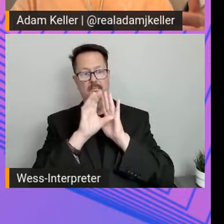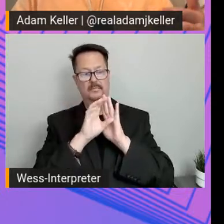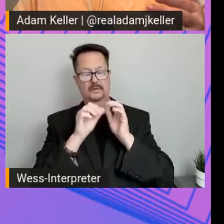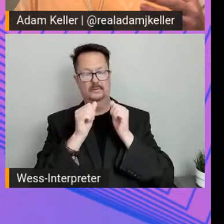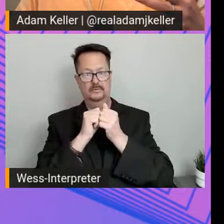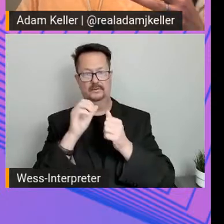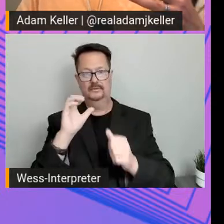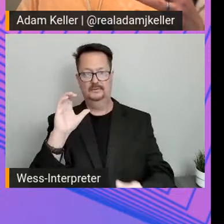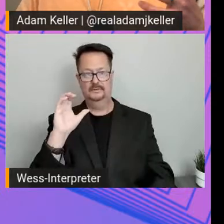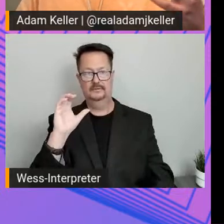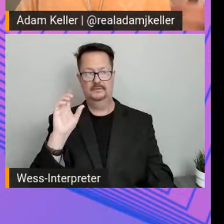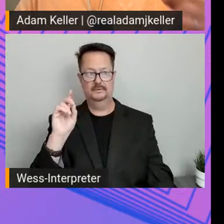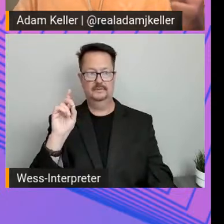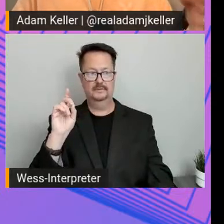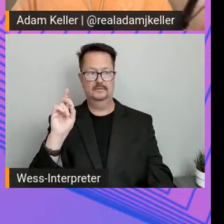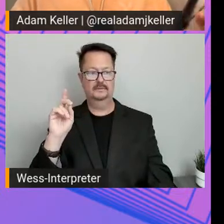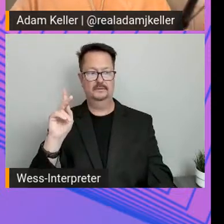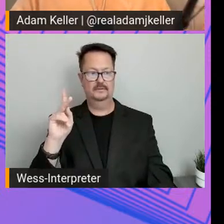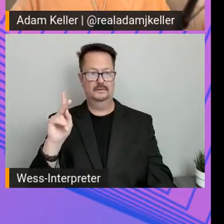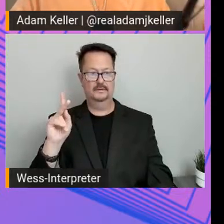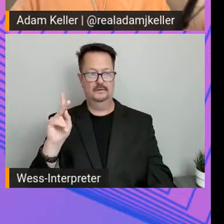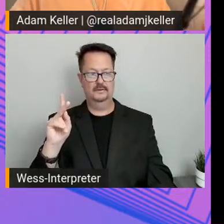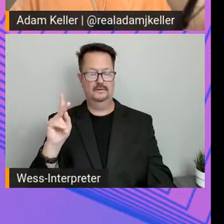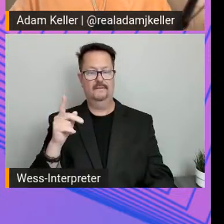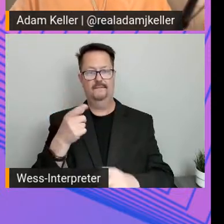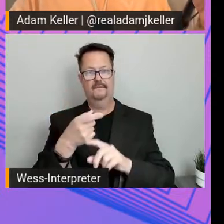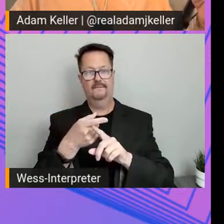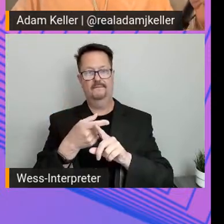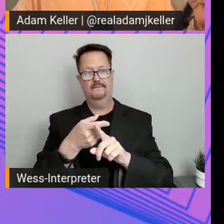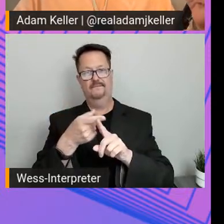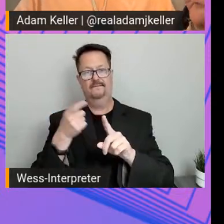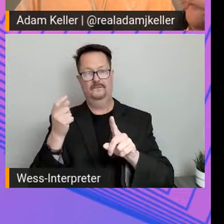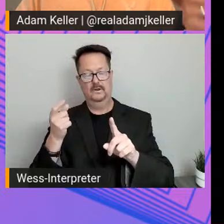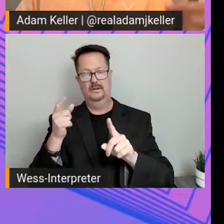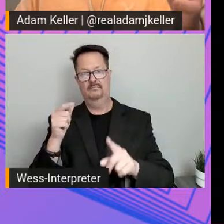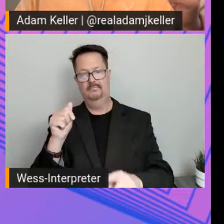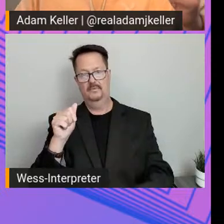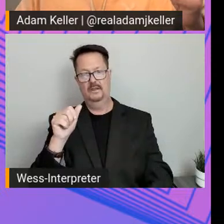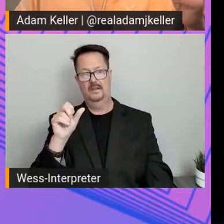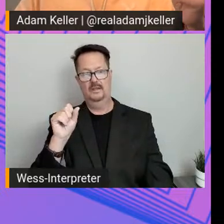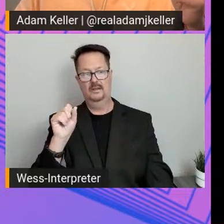CDK is the from asset method. So